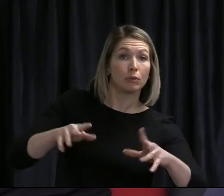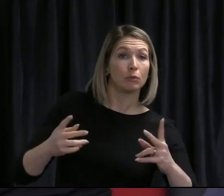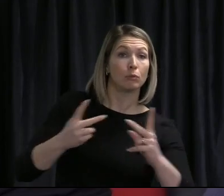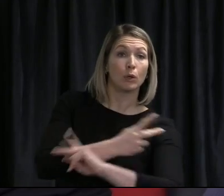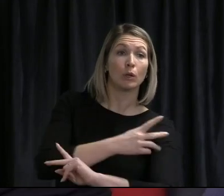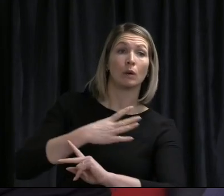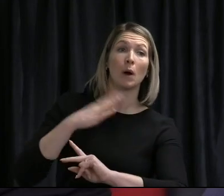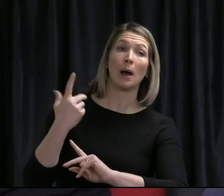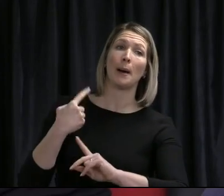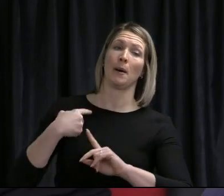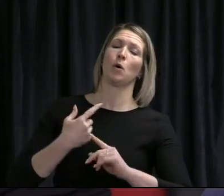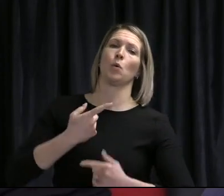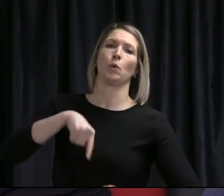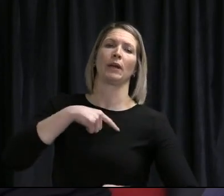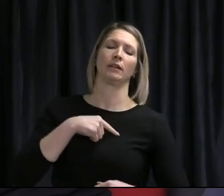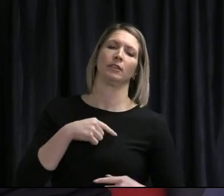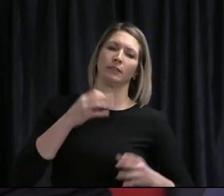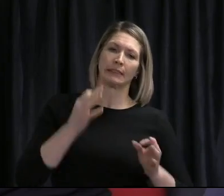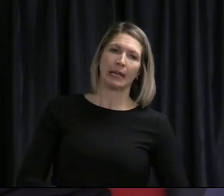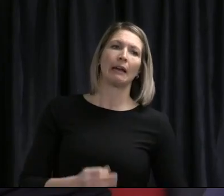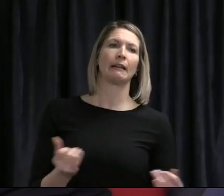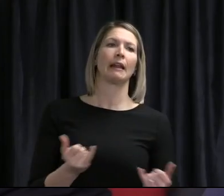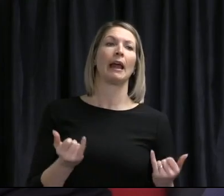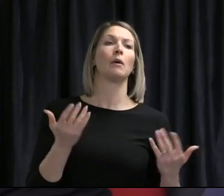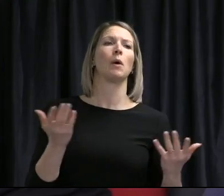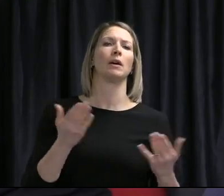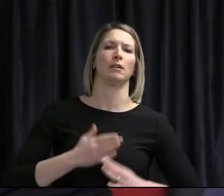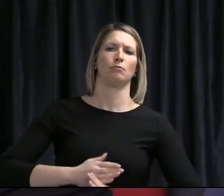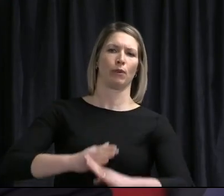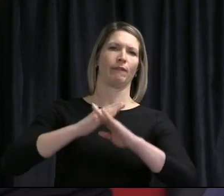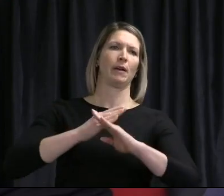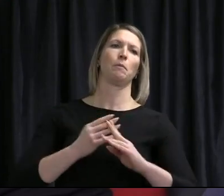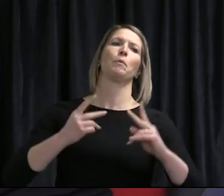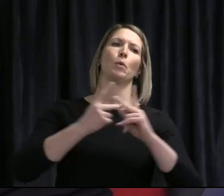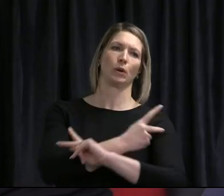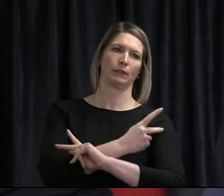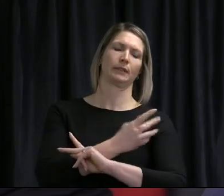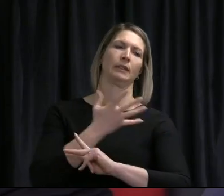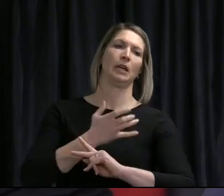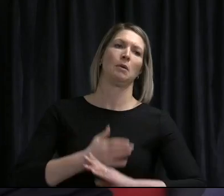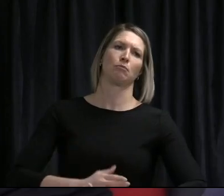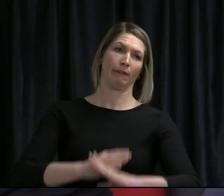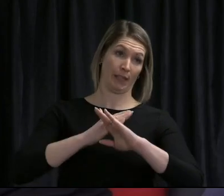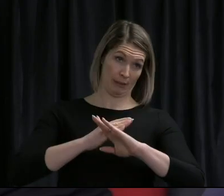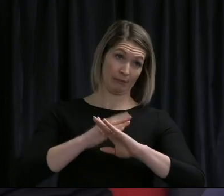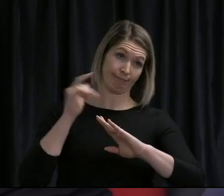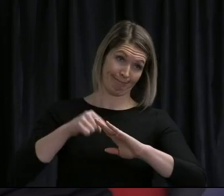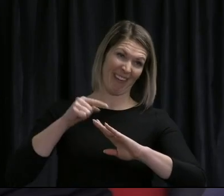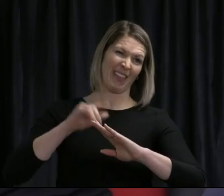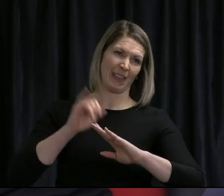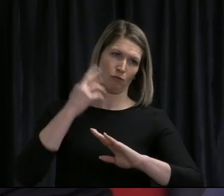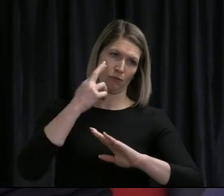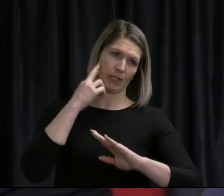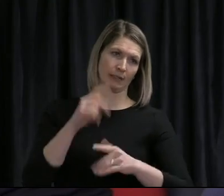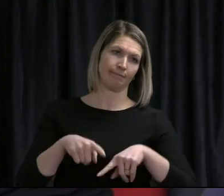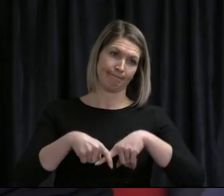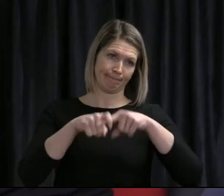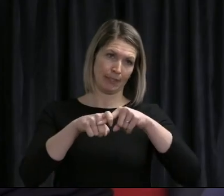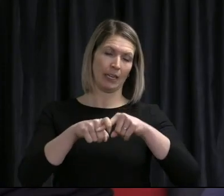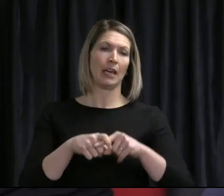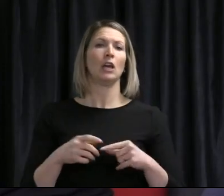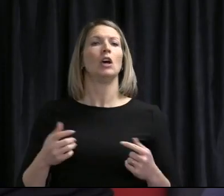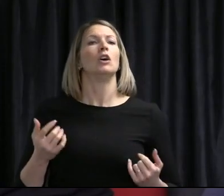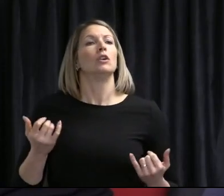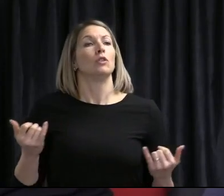with the health and safety at the forefront. This is about you, the residents of Newfoundland and Labrador. We will